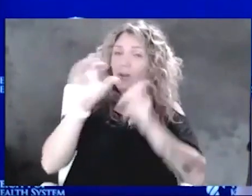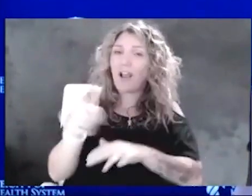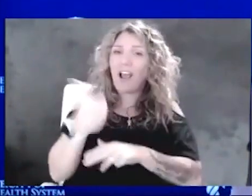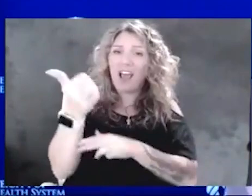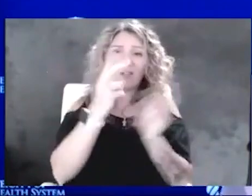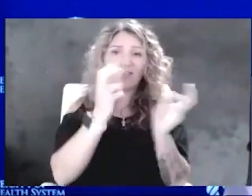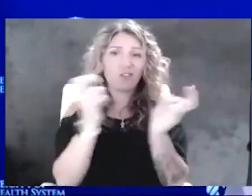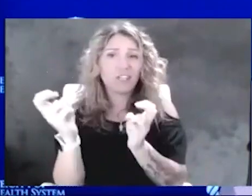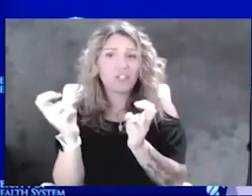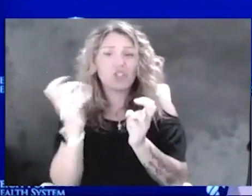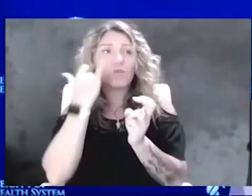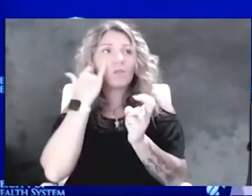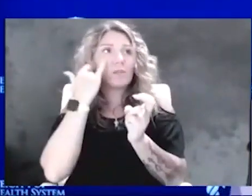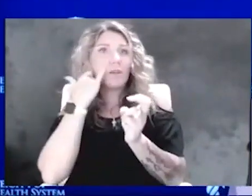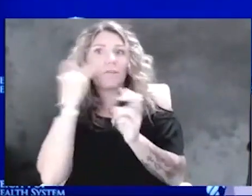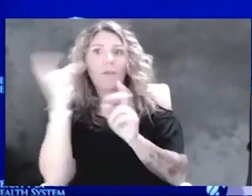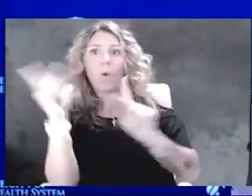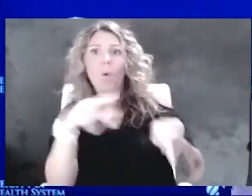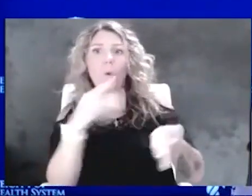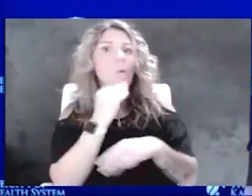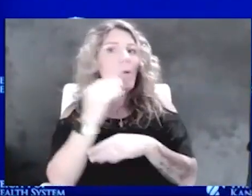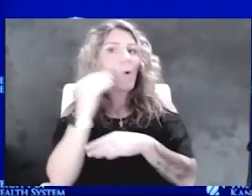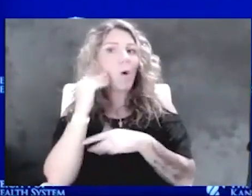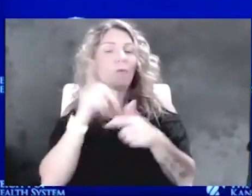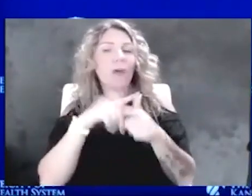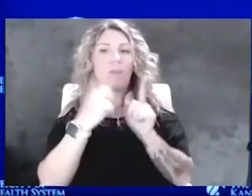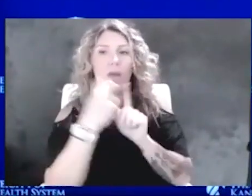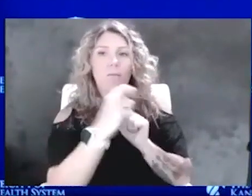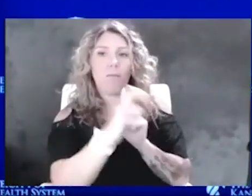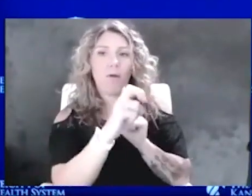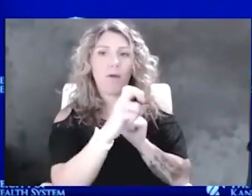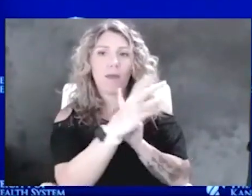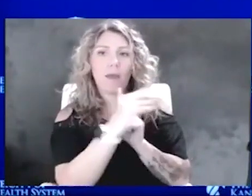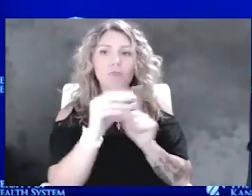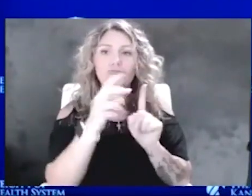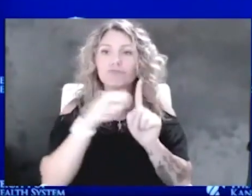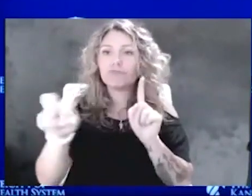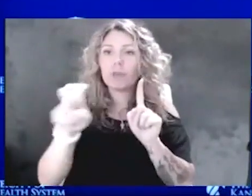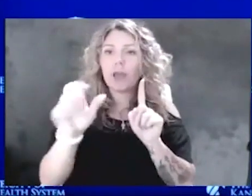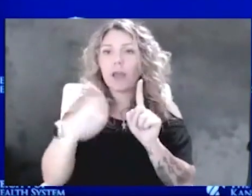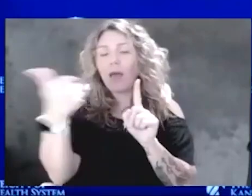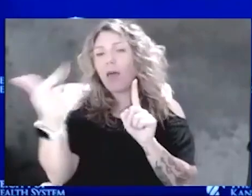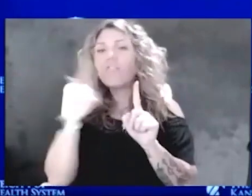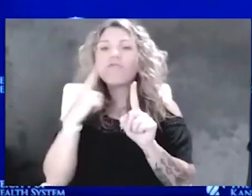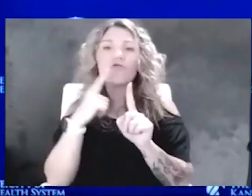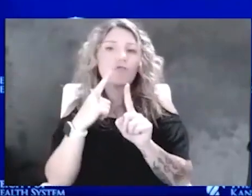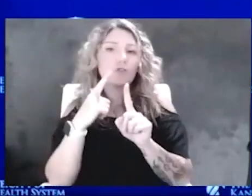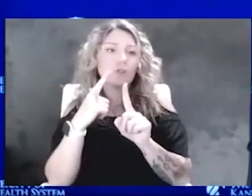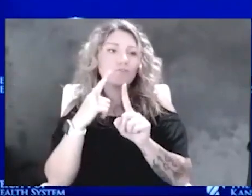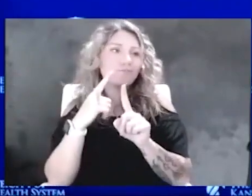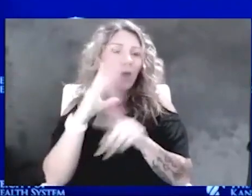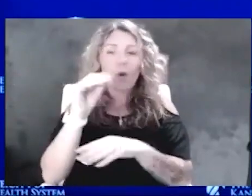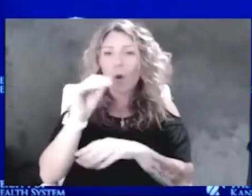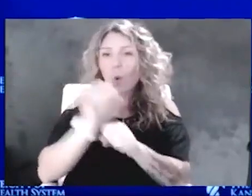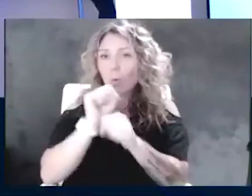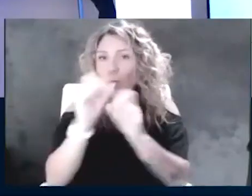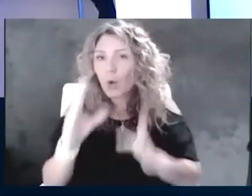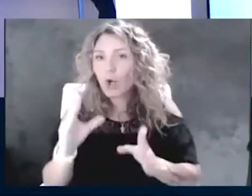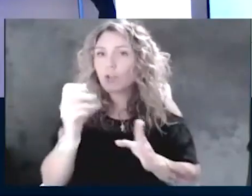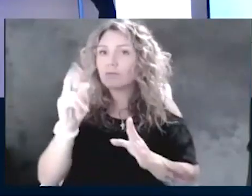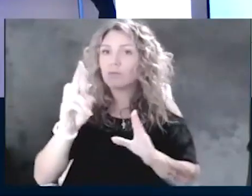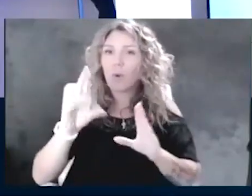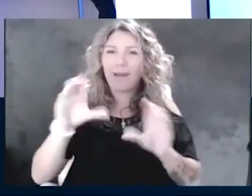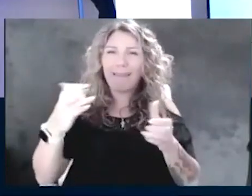home to people or spreading it to their colleagues or classmates, whoever they may be around as well. Yeah, I think that's really important